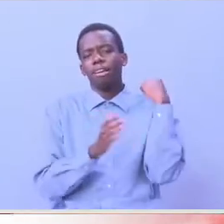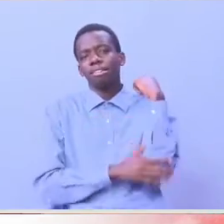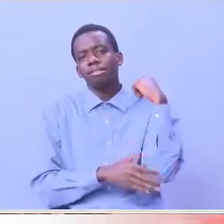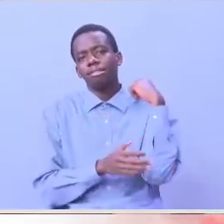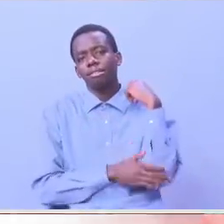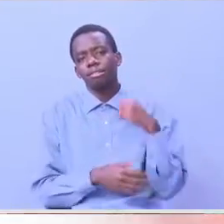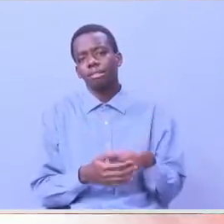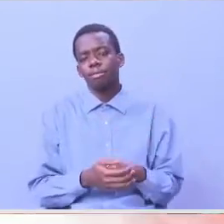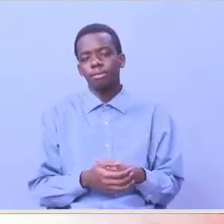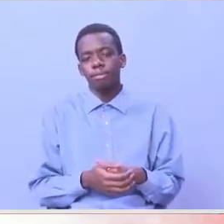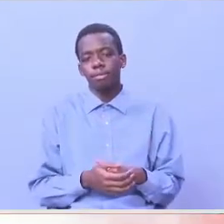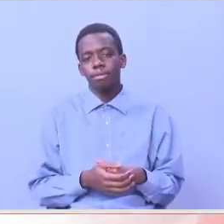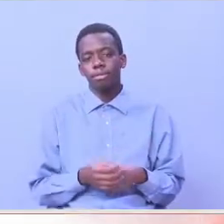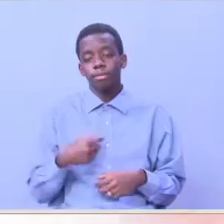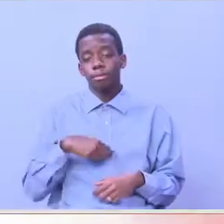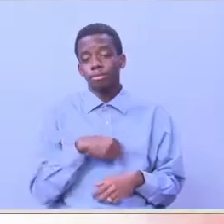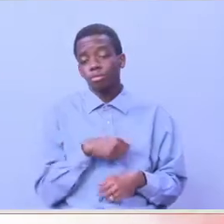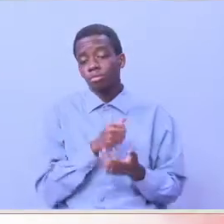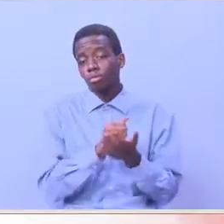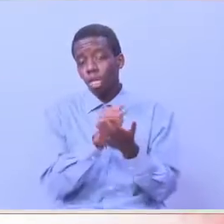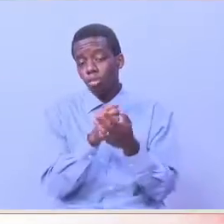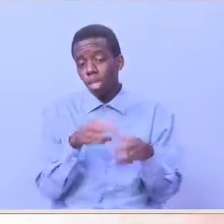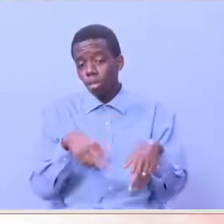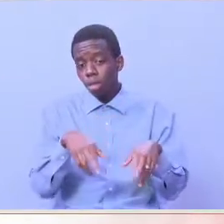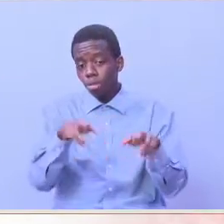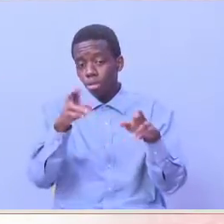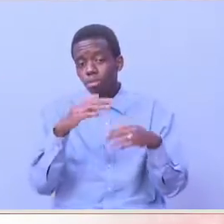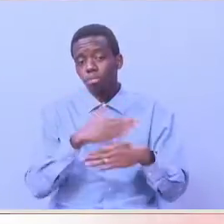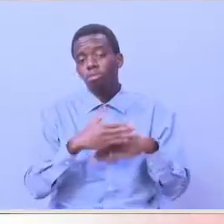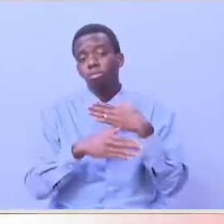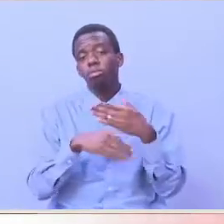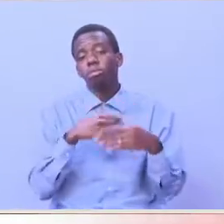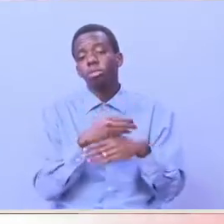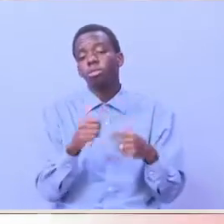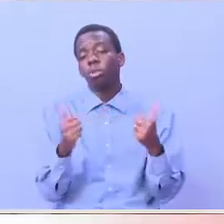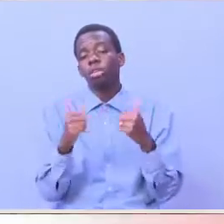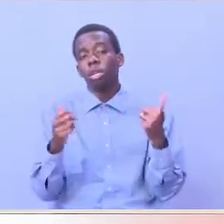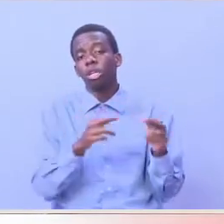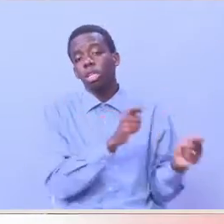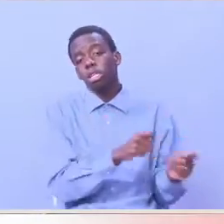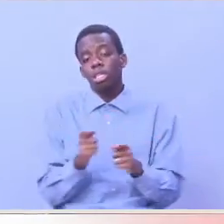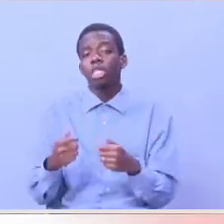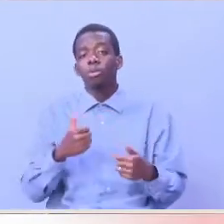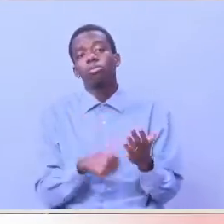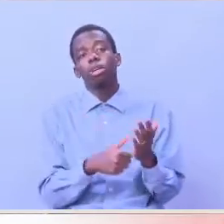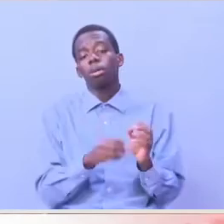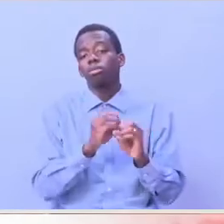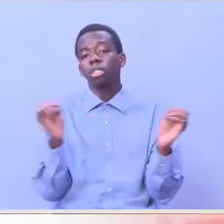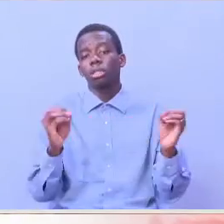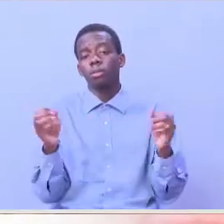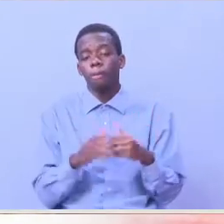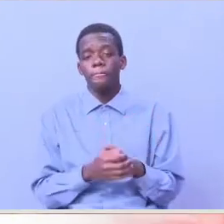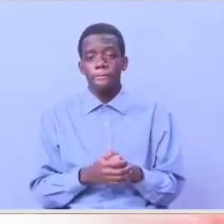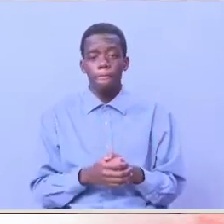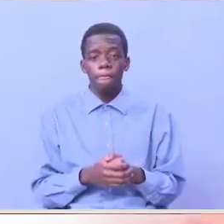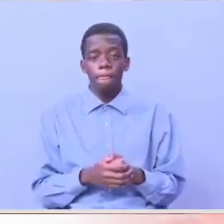kusaidiwa barabara ya kuleta viazi sokoni. Farmers have called on the Minister of Agriculture to develop policies that will streamline market prices